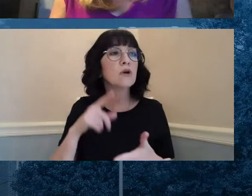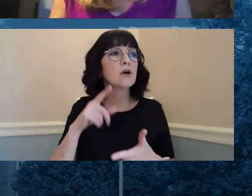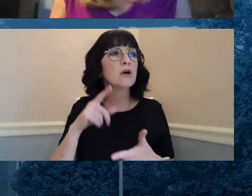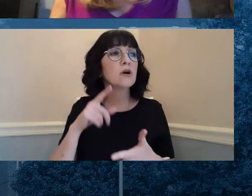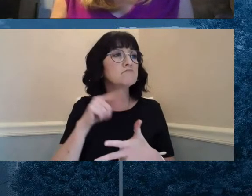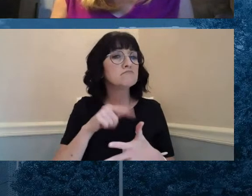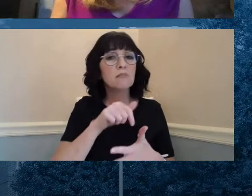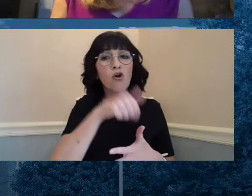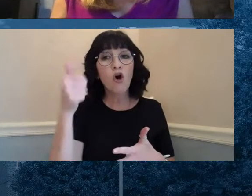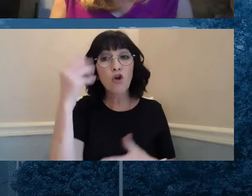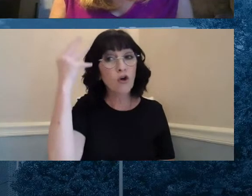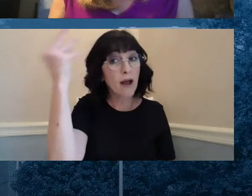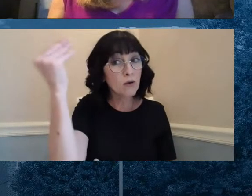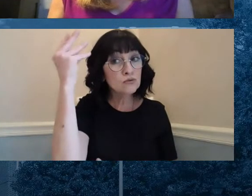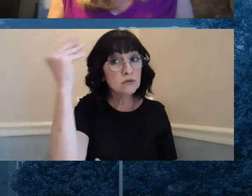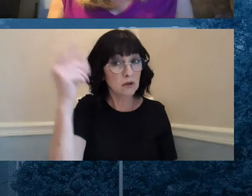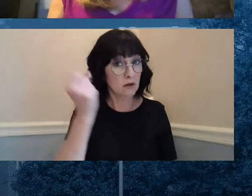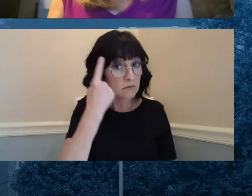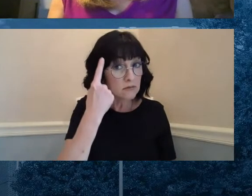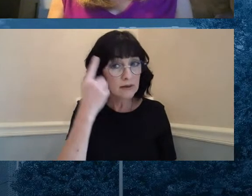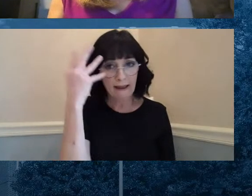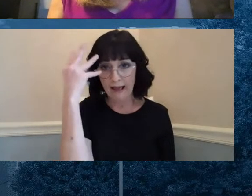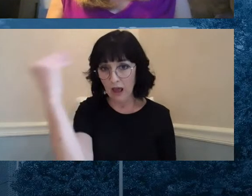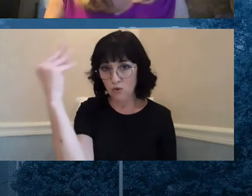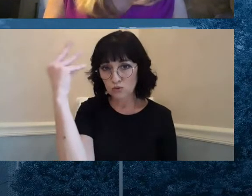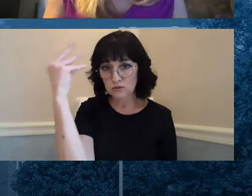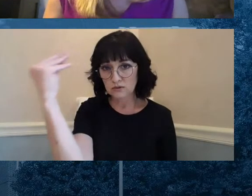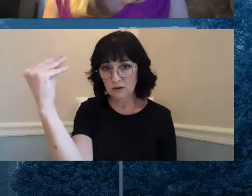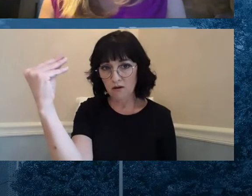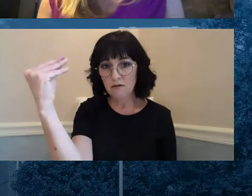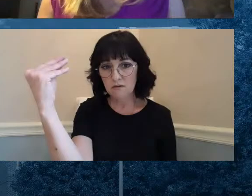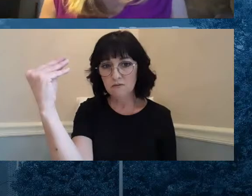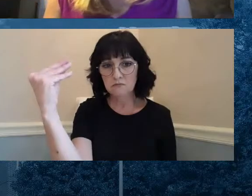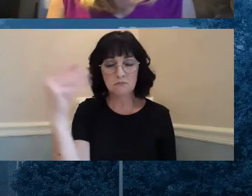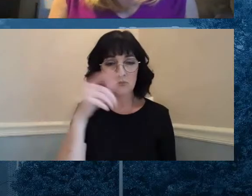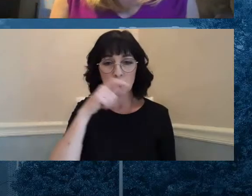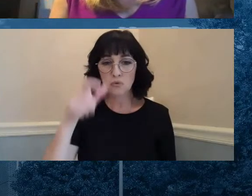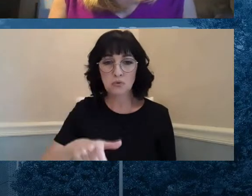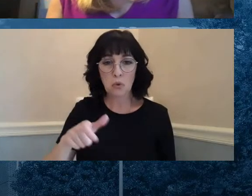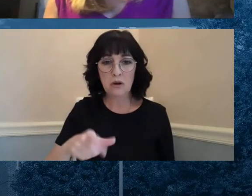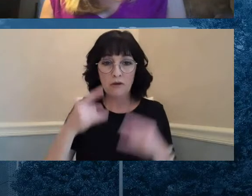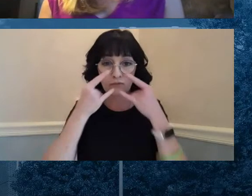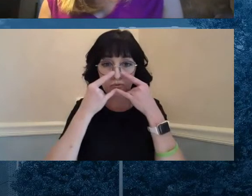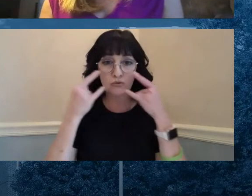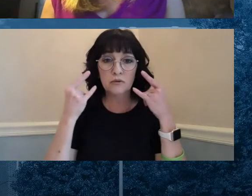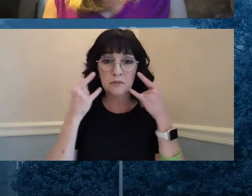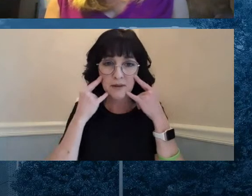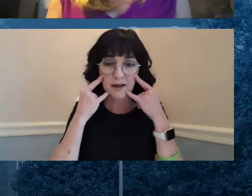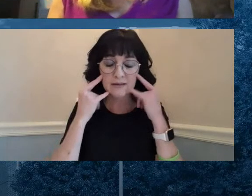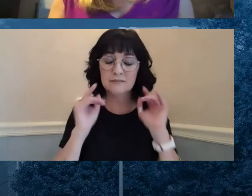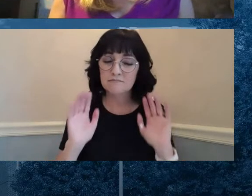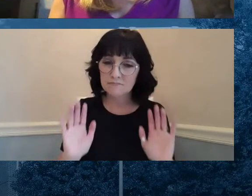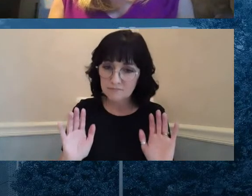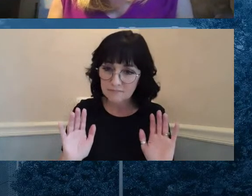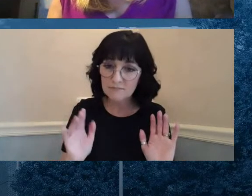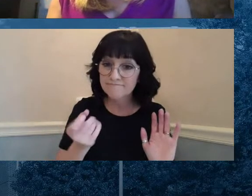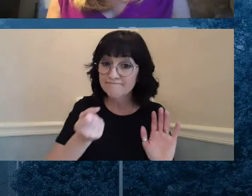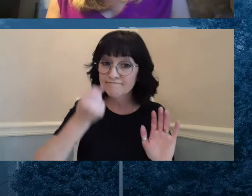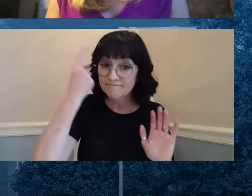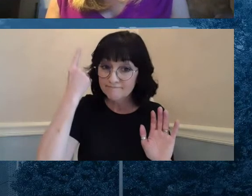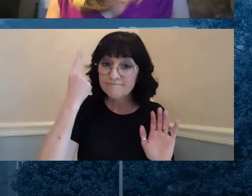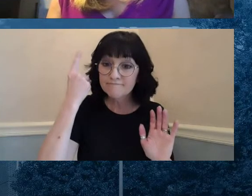mask when outdoors. That being said, I always have to throw a little bit of caution in there, right? There